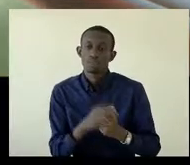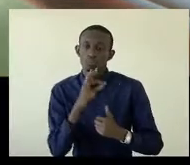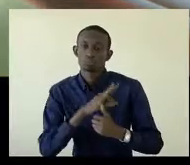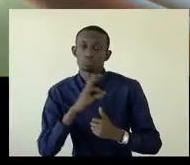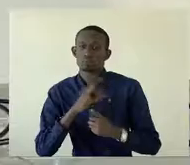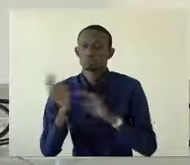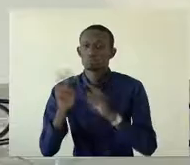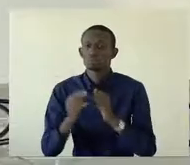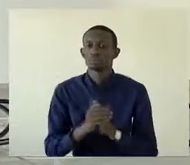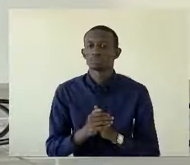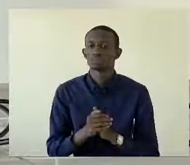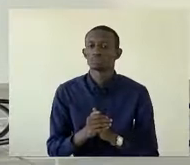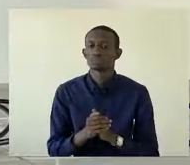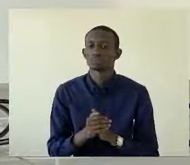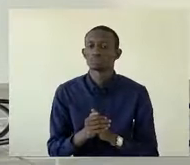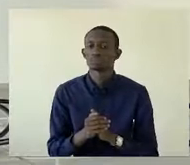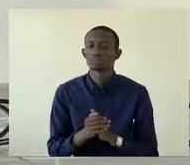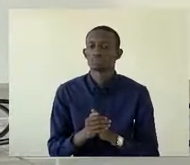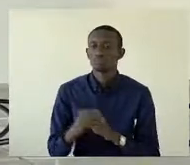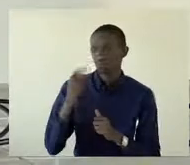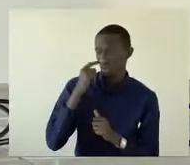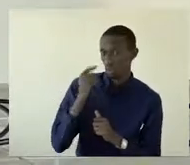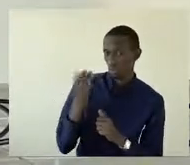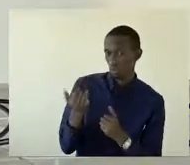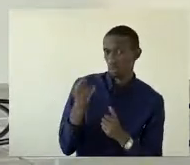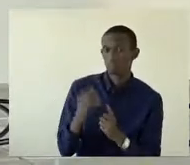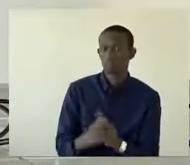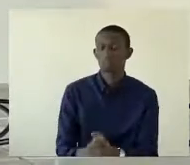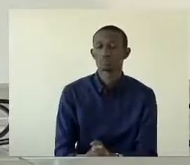capital. So we look now at